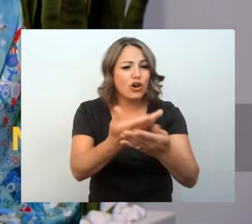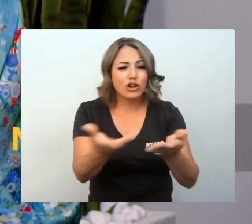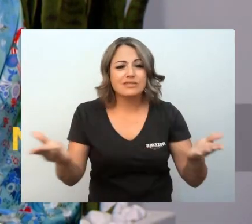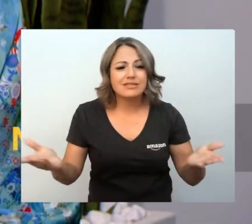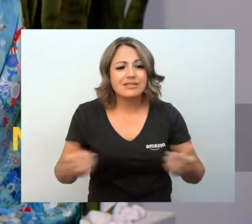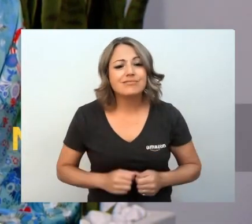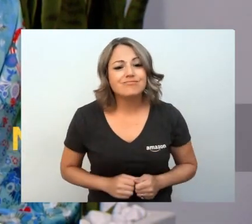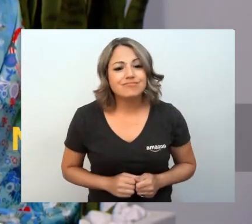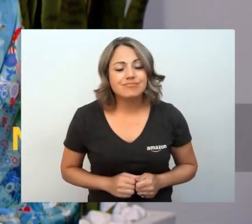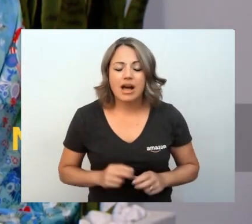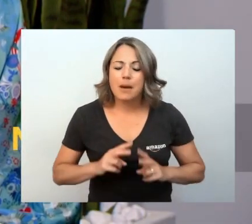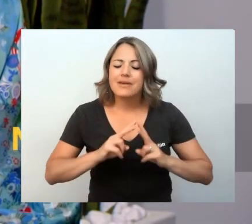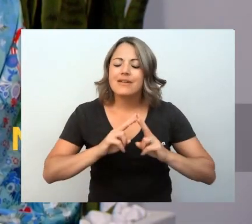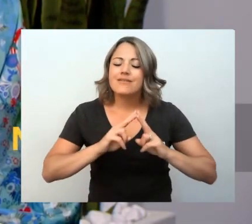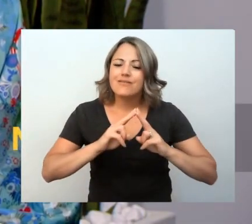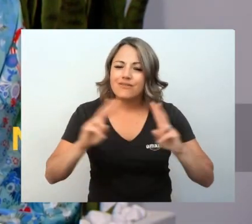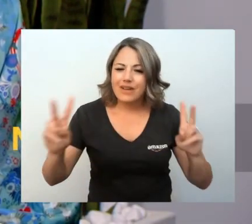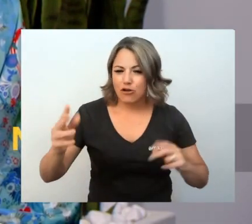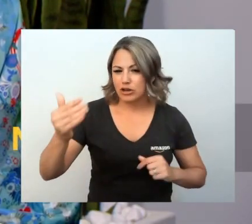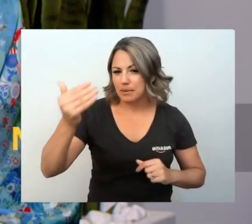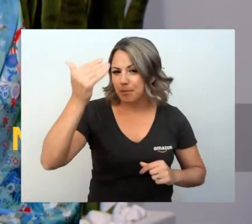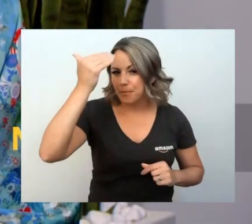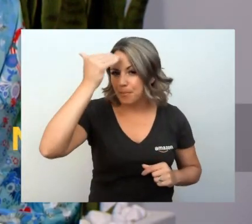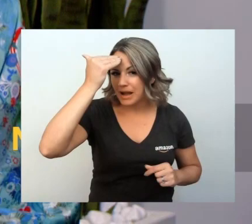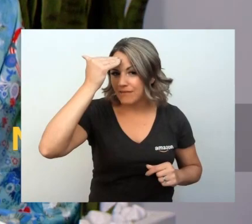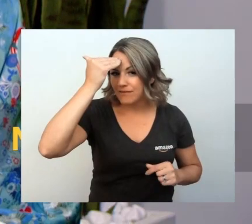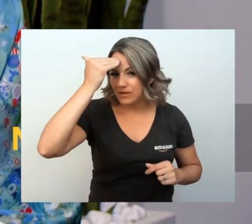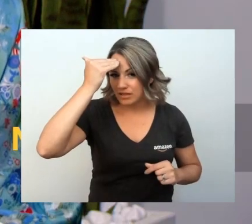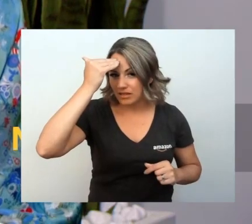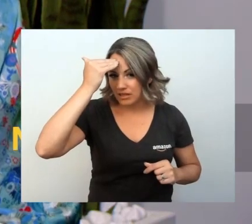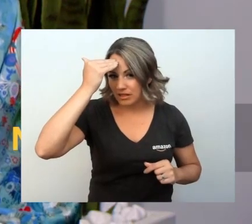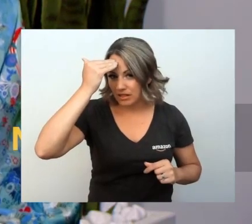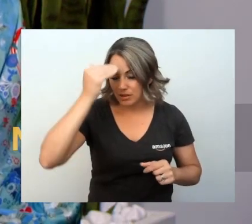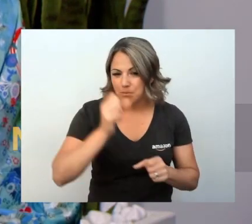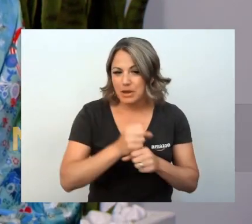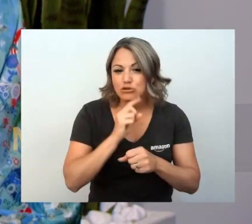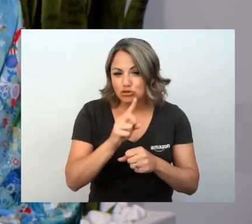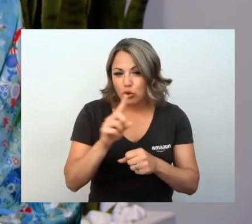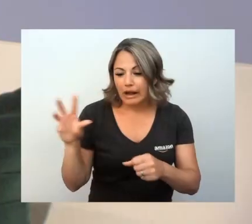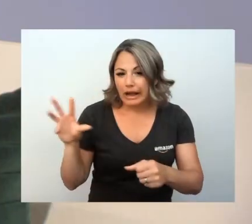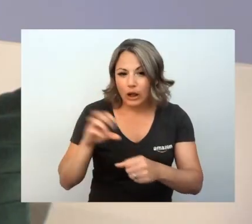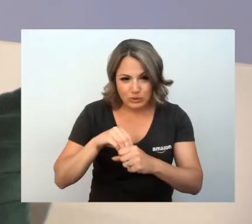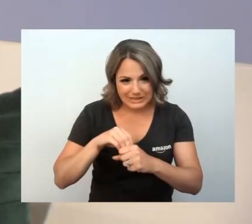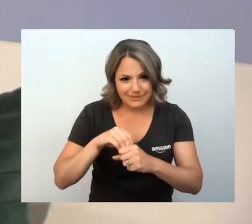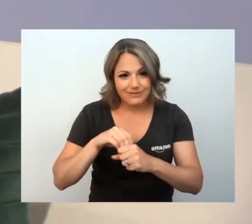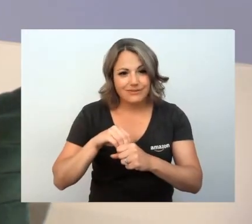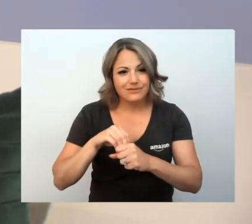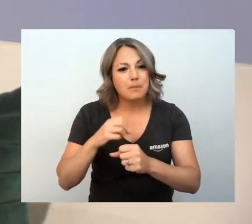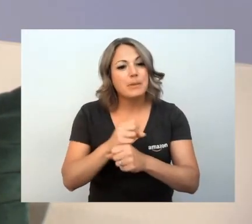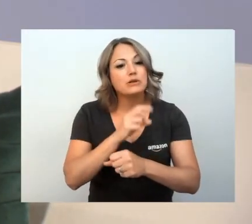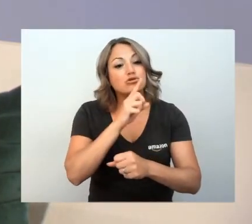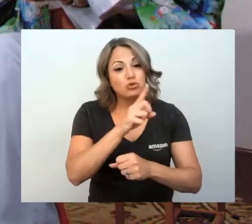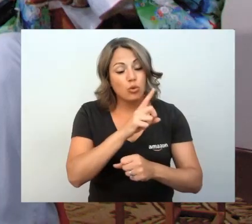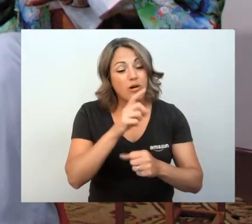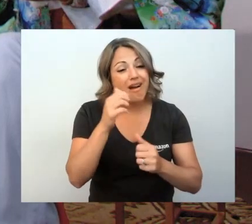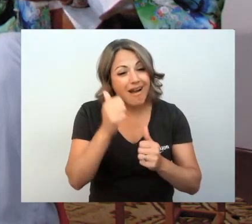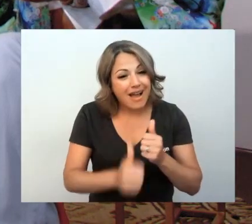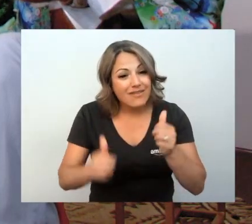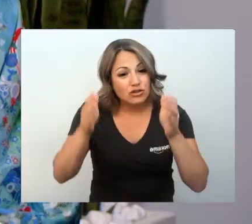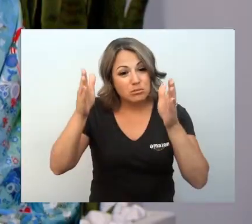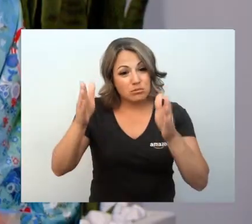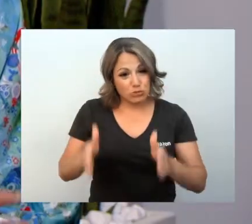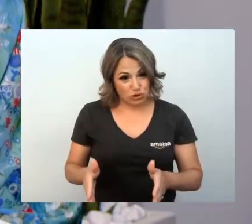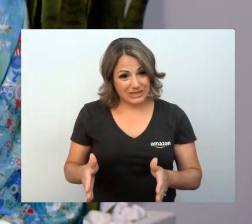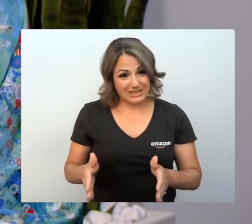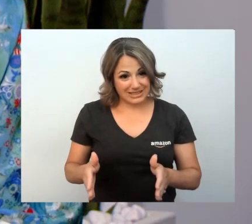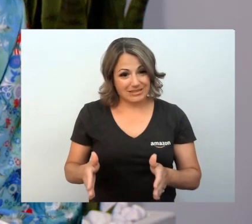I'm very mindful about being inclusive and making sure that every person that I